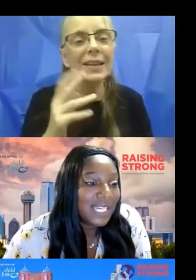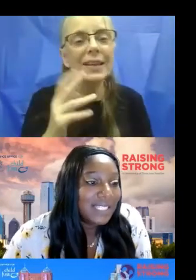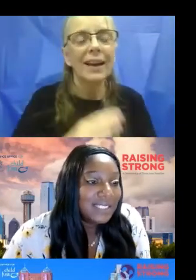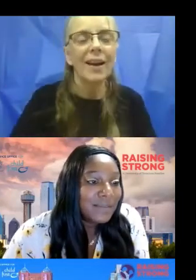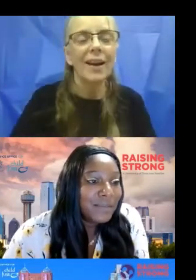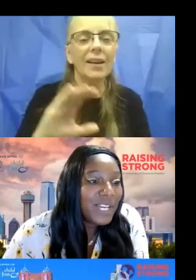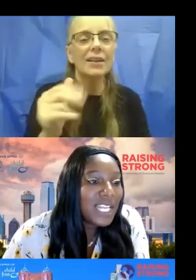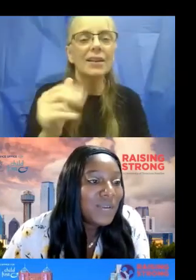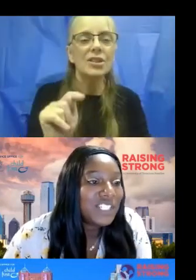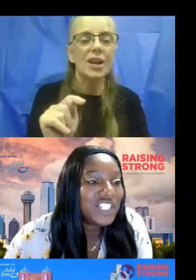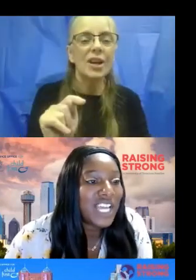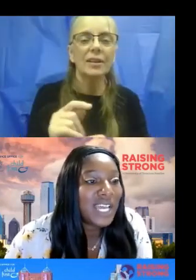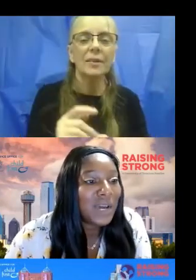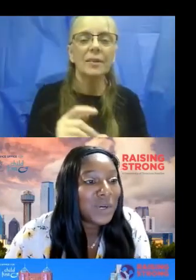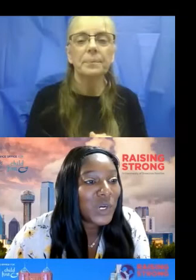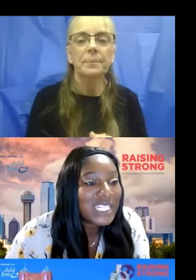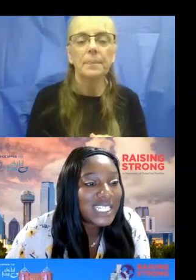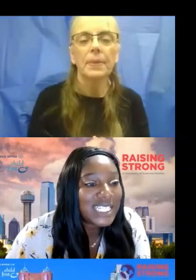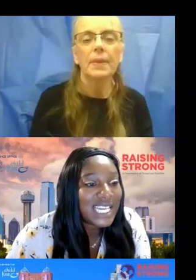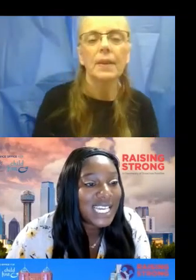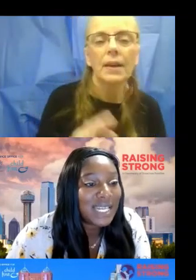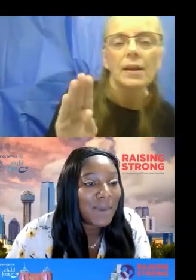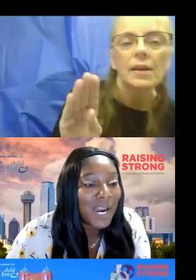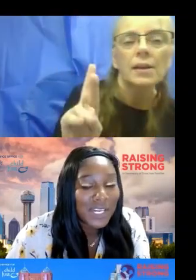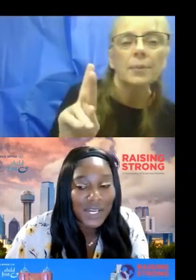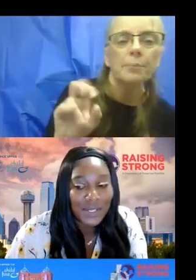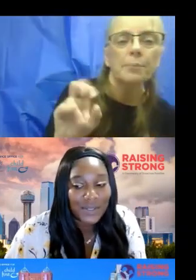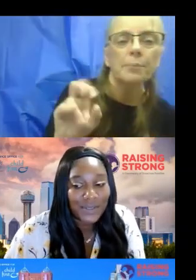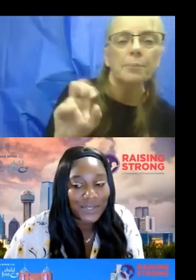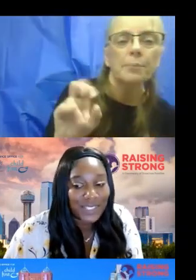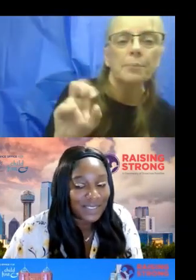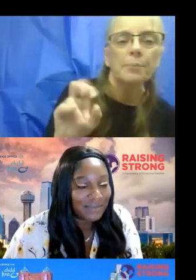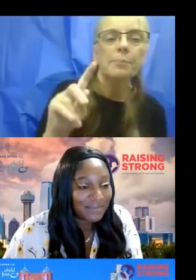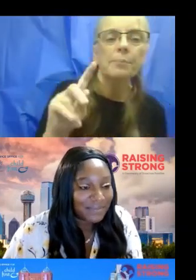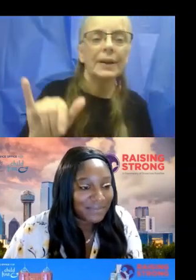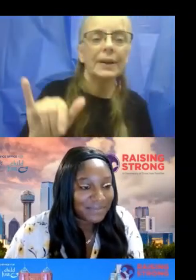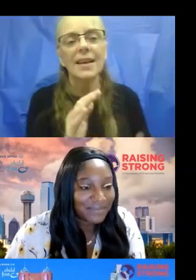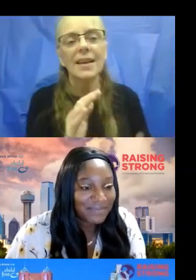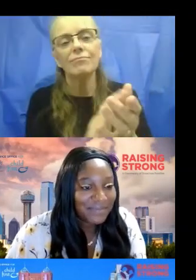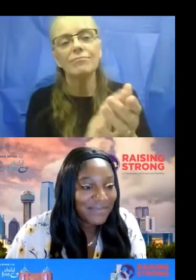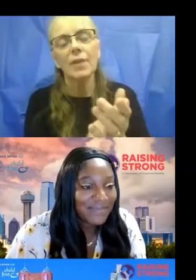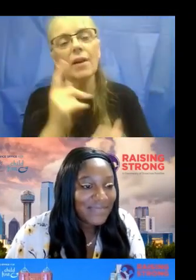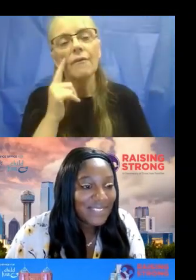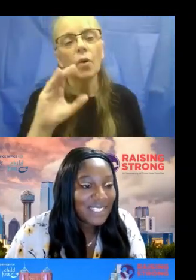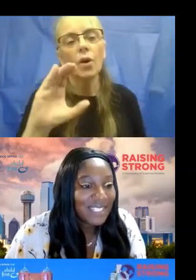Okay. Brittany wants to shout out Kristen Marcos.